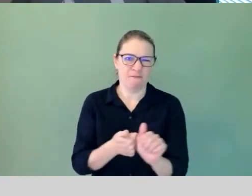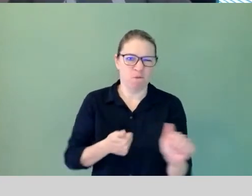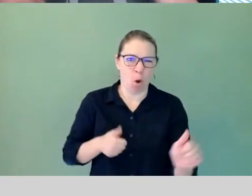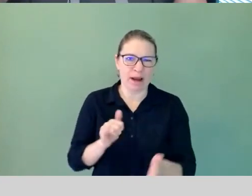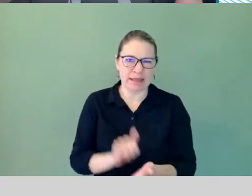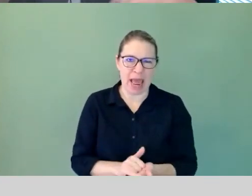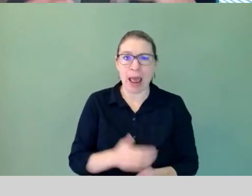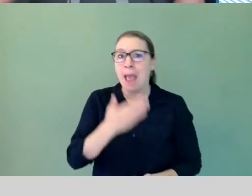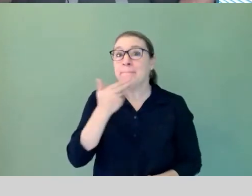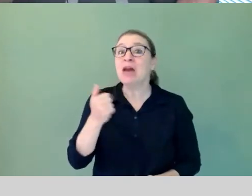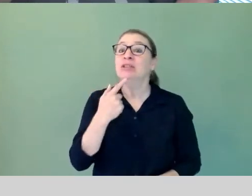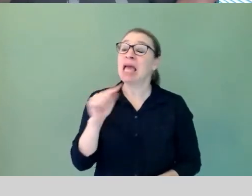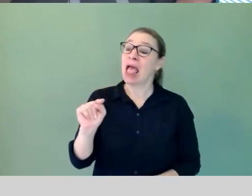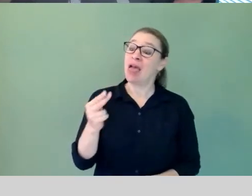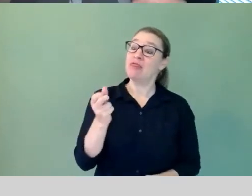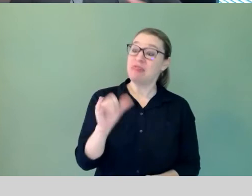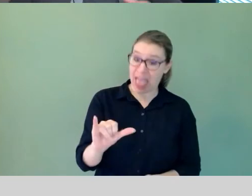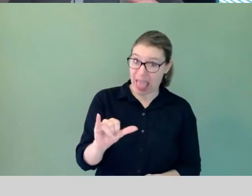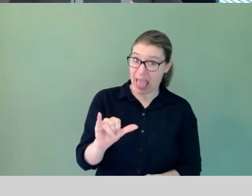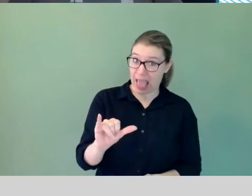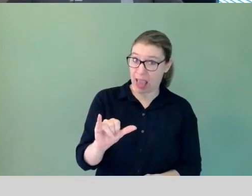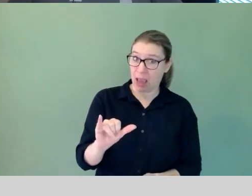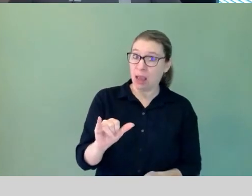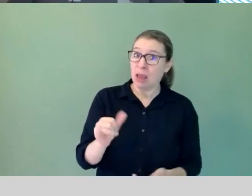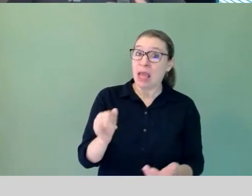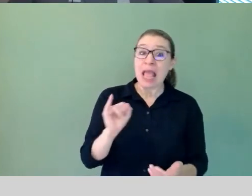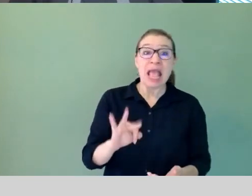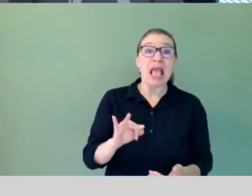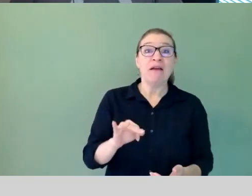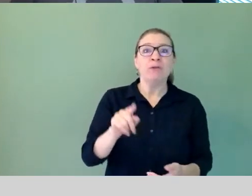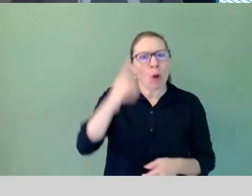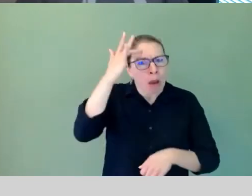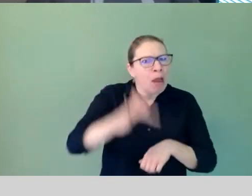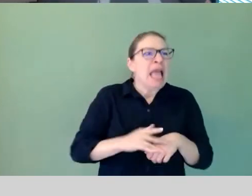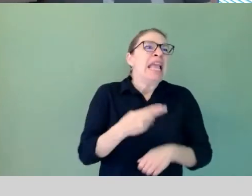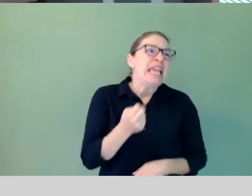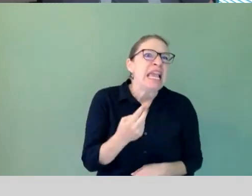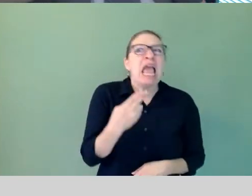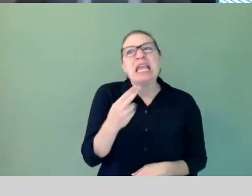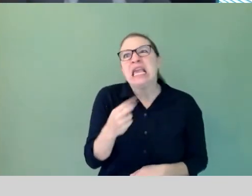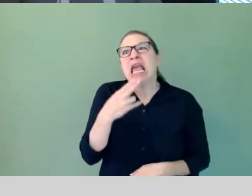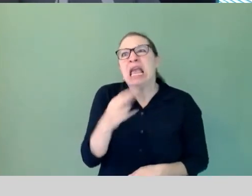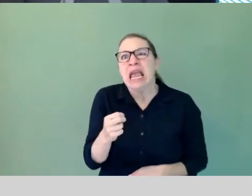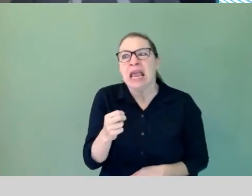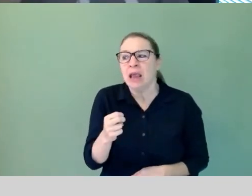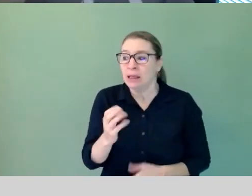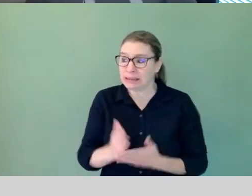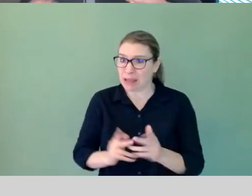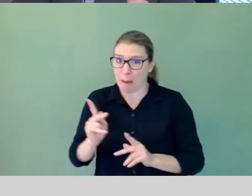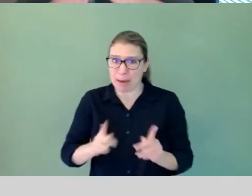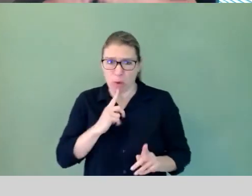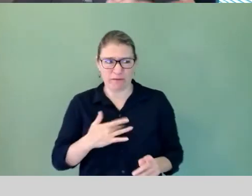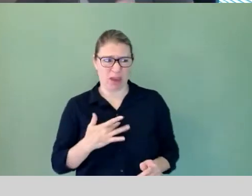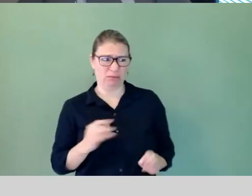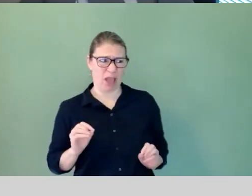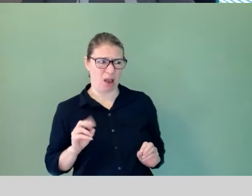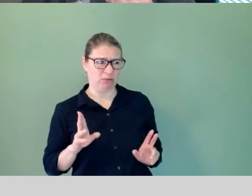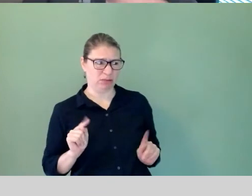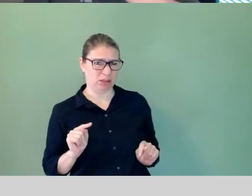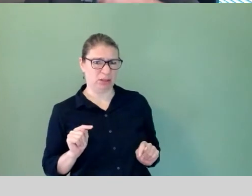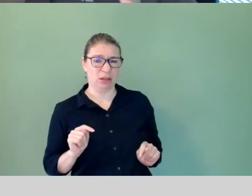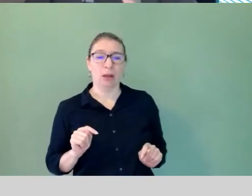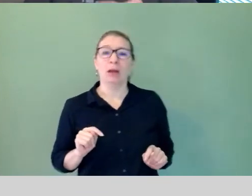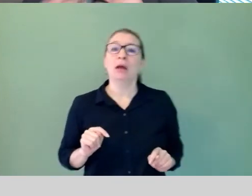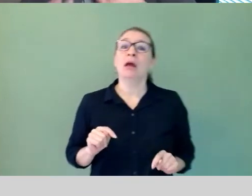did this. Say they did this. Go for a gender neutral approach. And don't be afraid to use second person. It's totally fine to say next you will